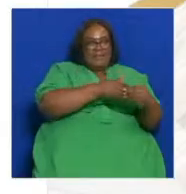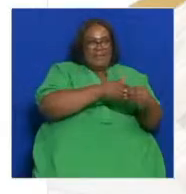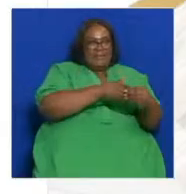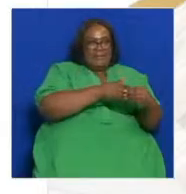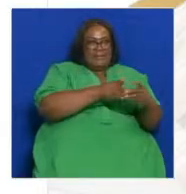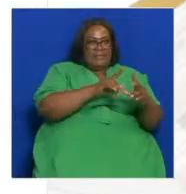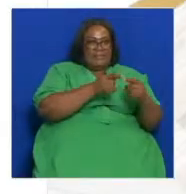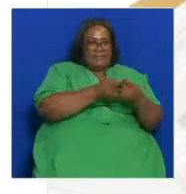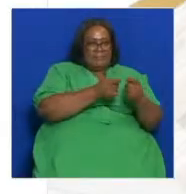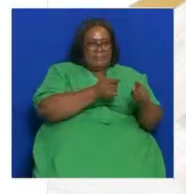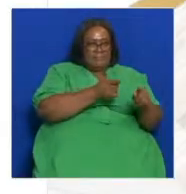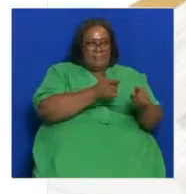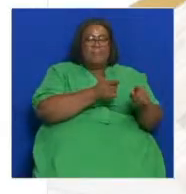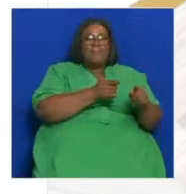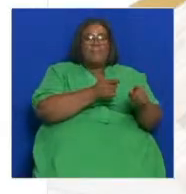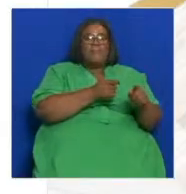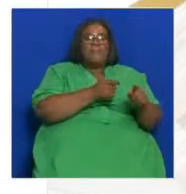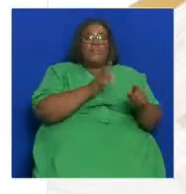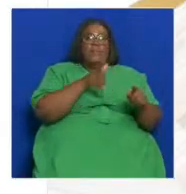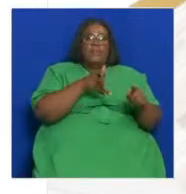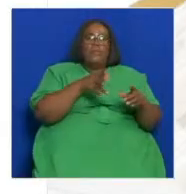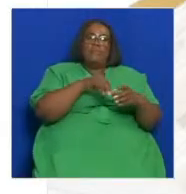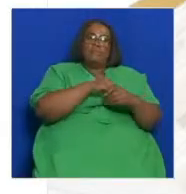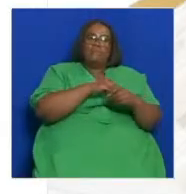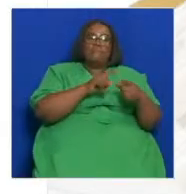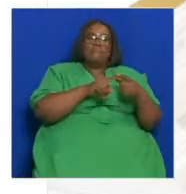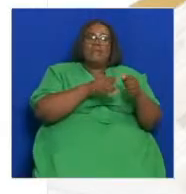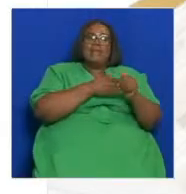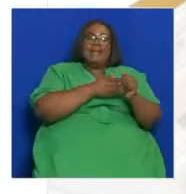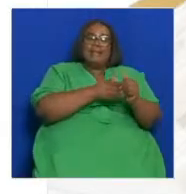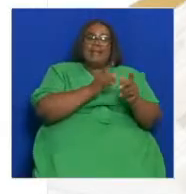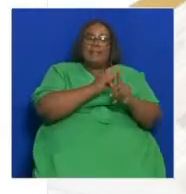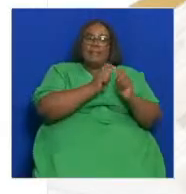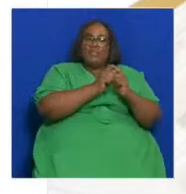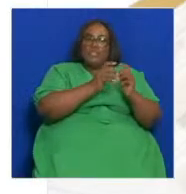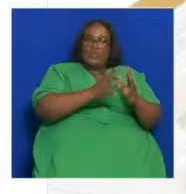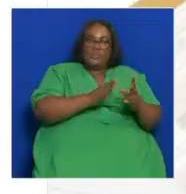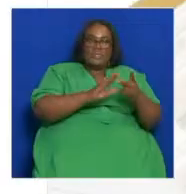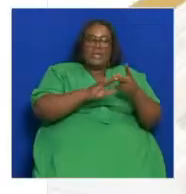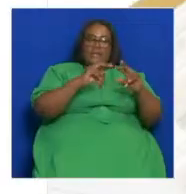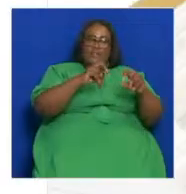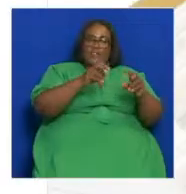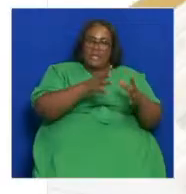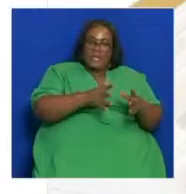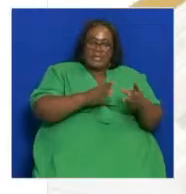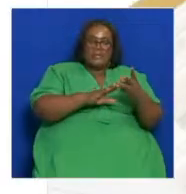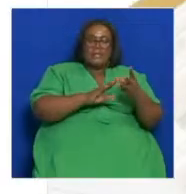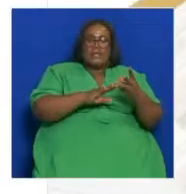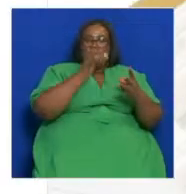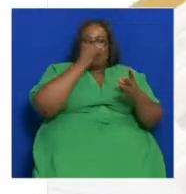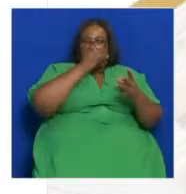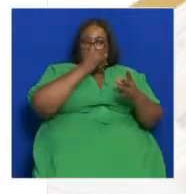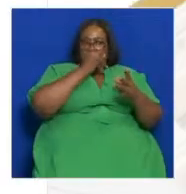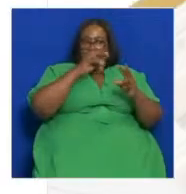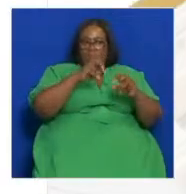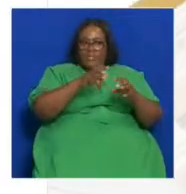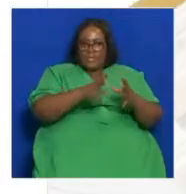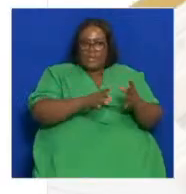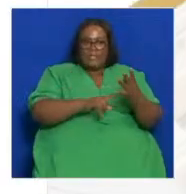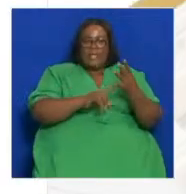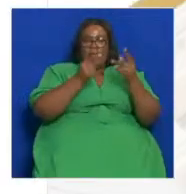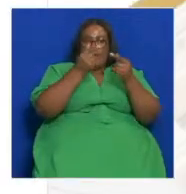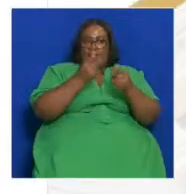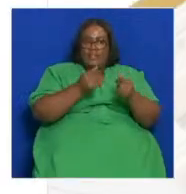a lead prosecutor, a lead investigator, a lead criminal investigator, a lead financial investigator.